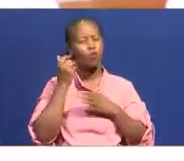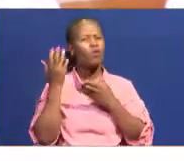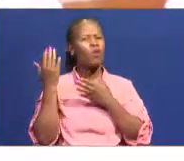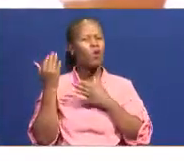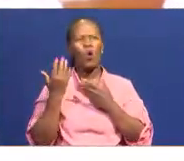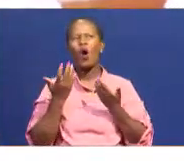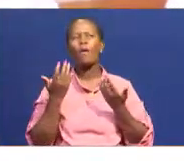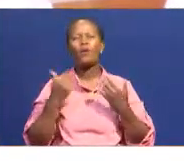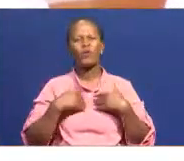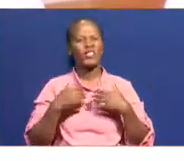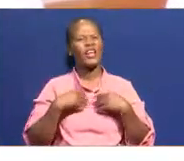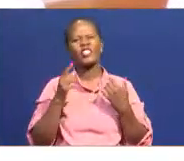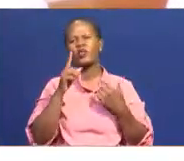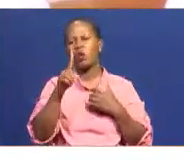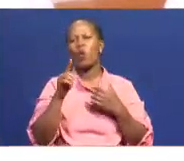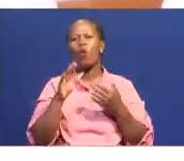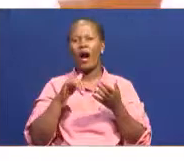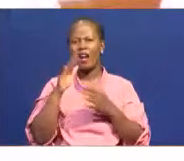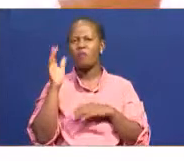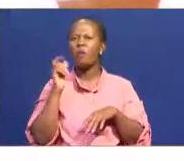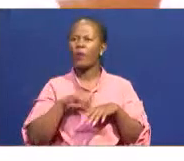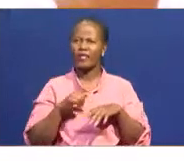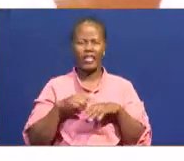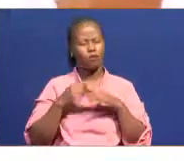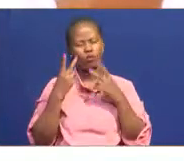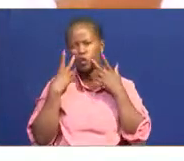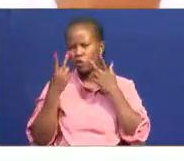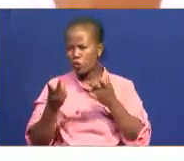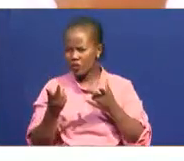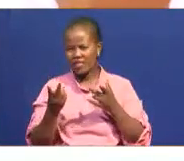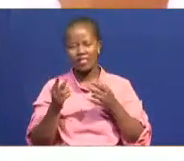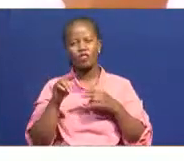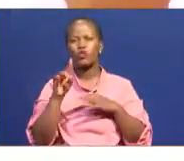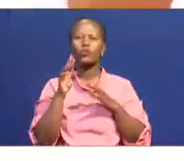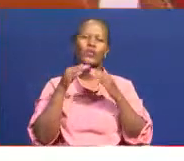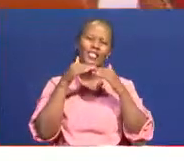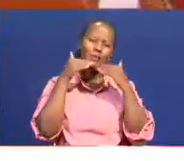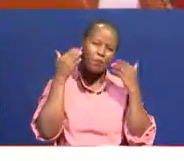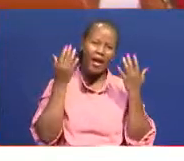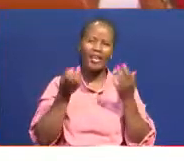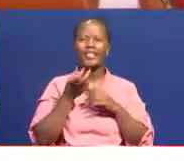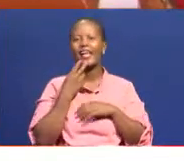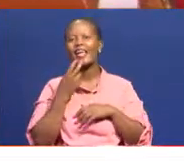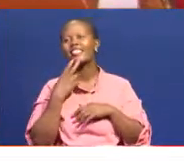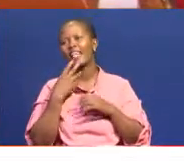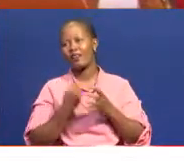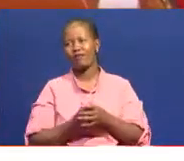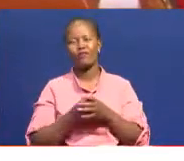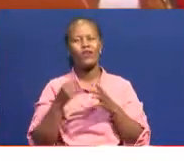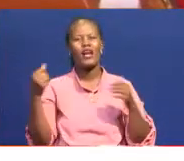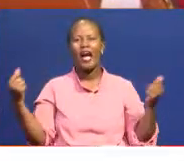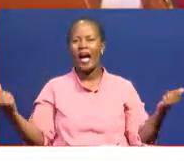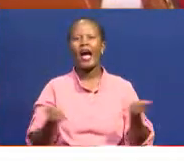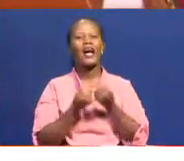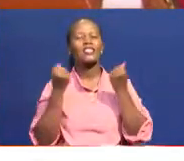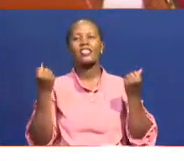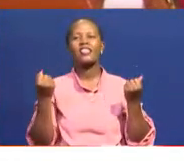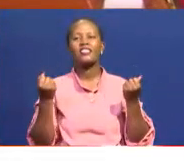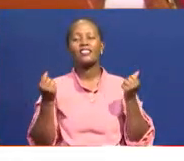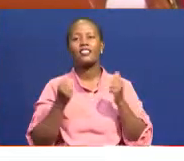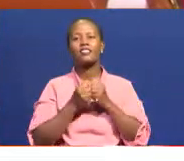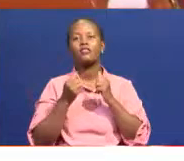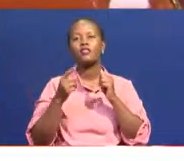one more chance to see your tender smile, to laugh with you. The fatal accident that claimed the lives